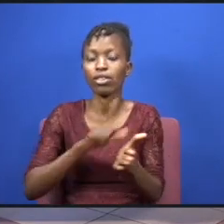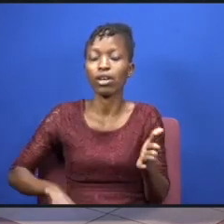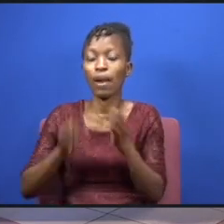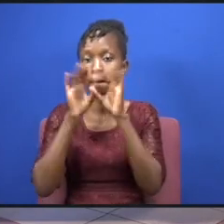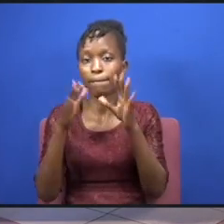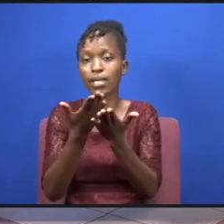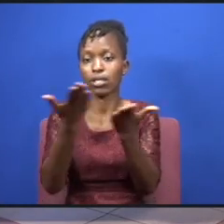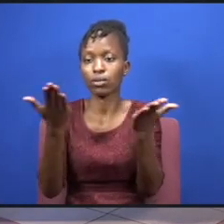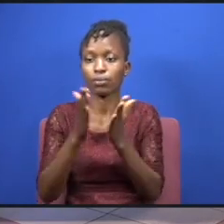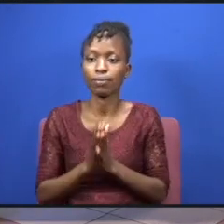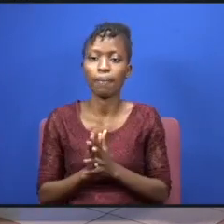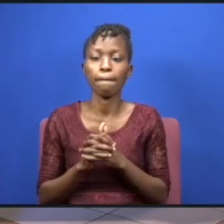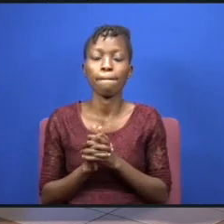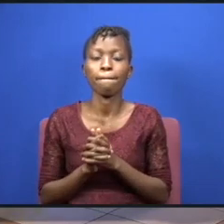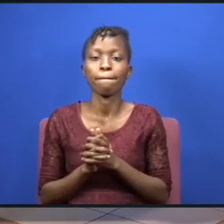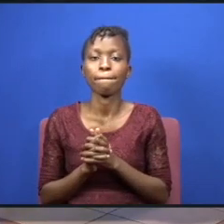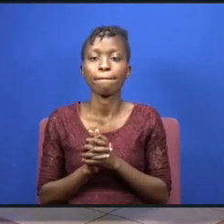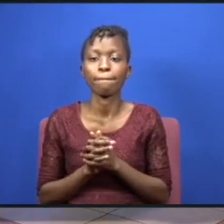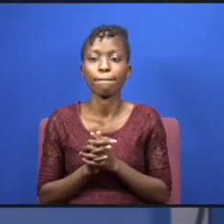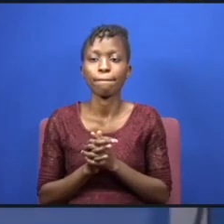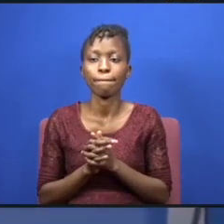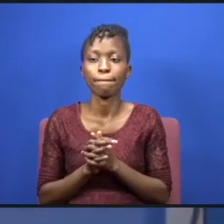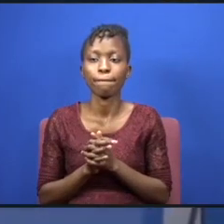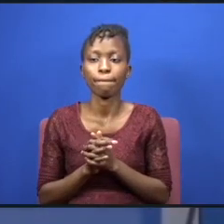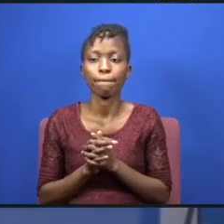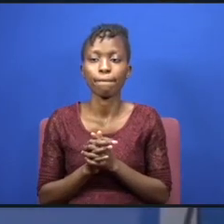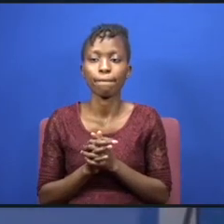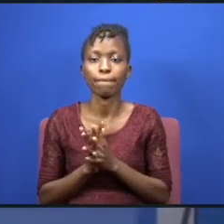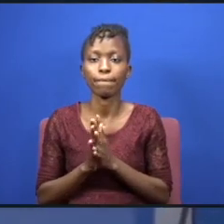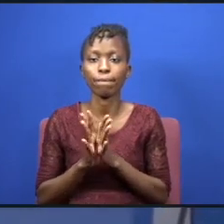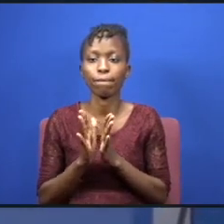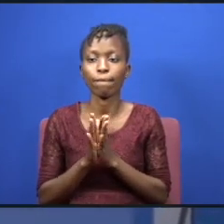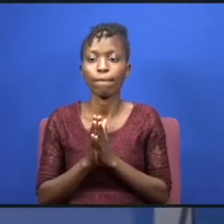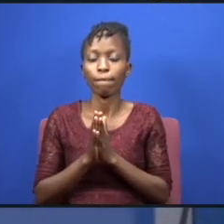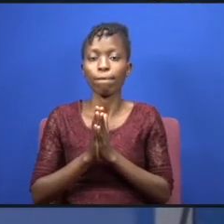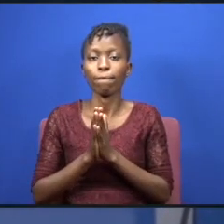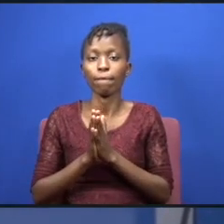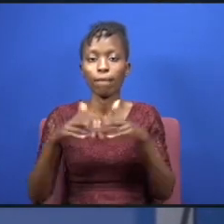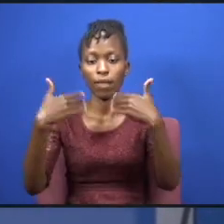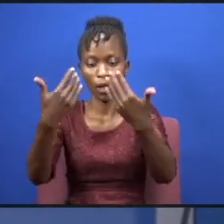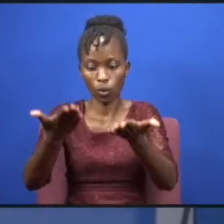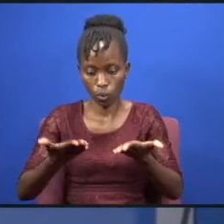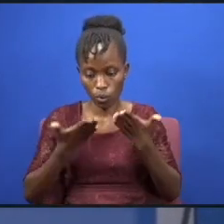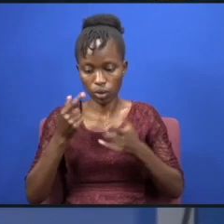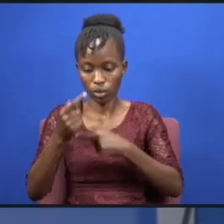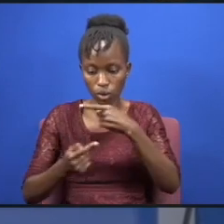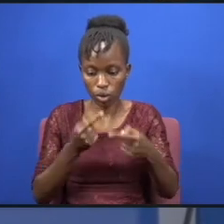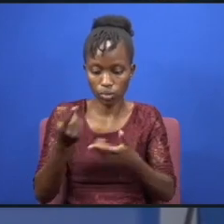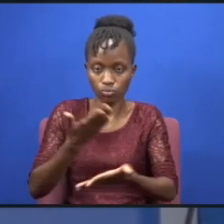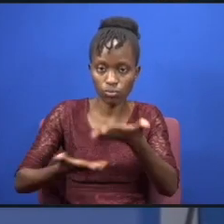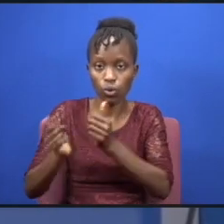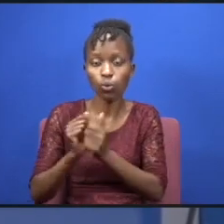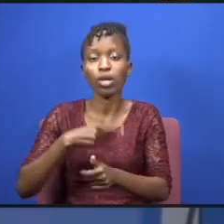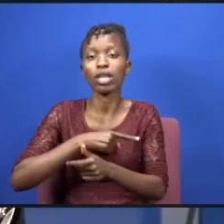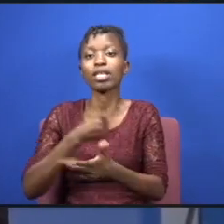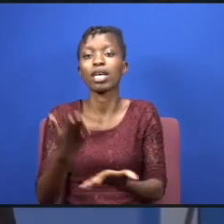To you, Reverend George. And thank you, Rev Githuka, our DFA. And once again, welcome. Continue engaging with us in this